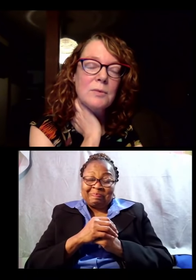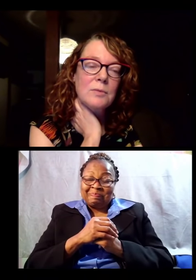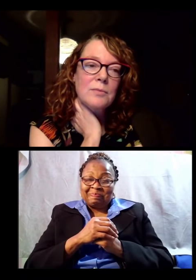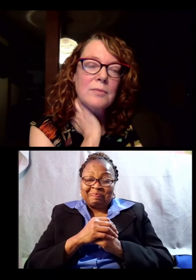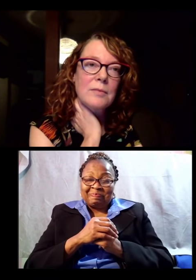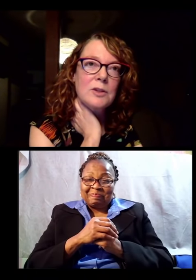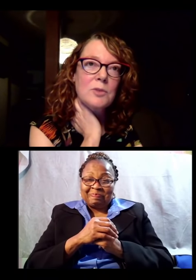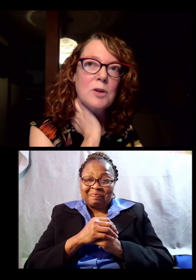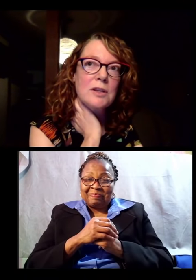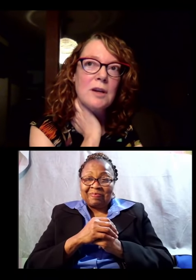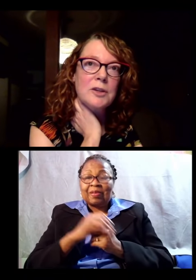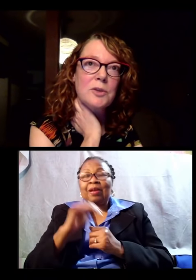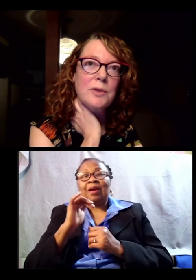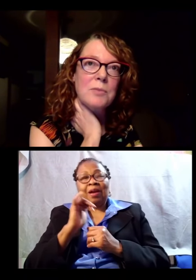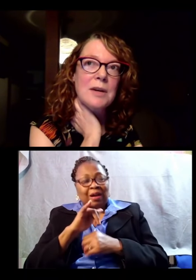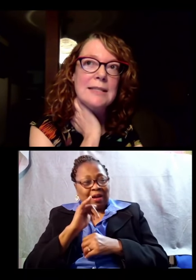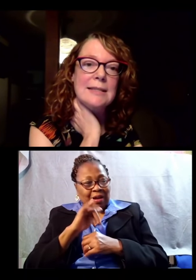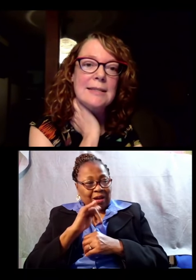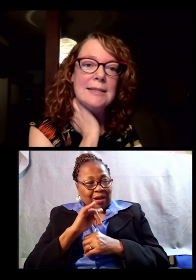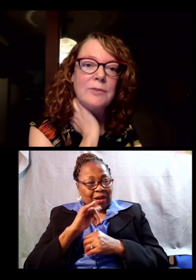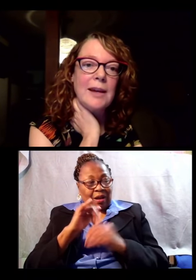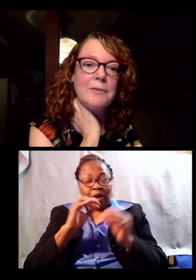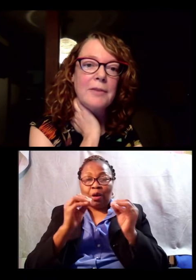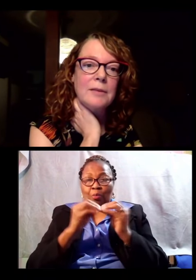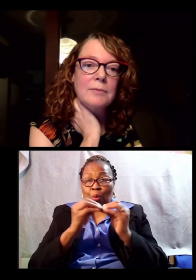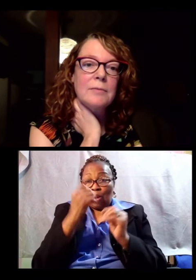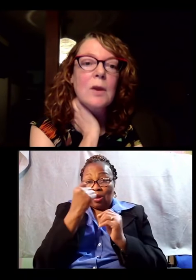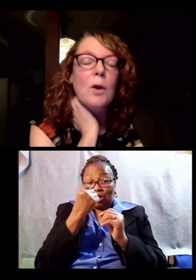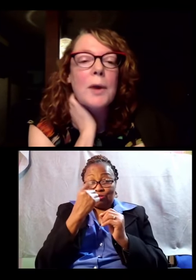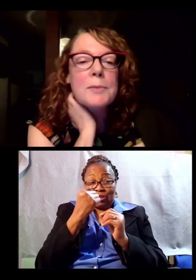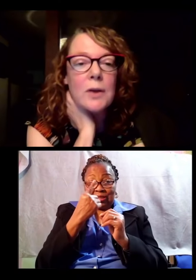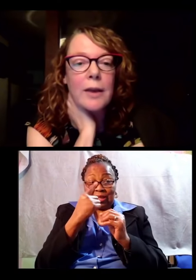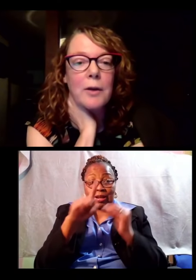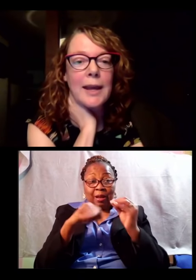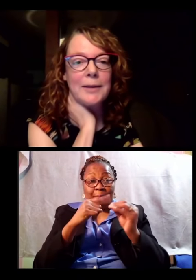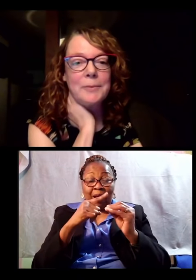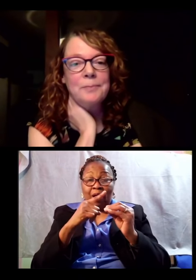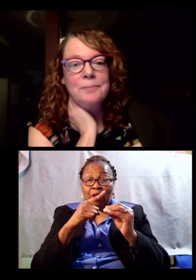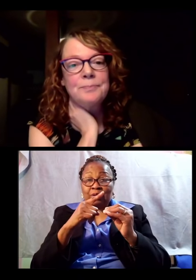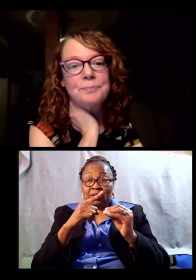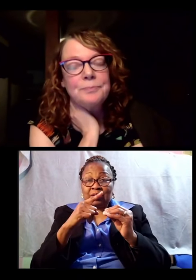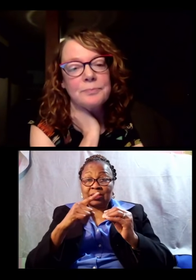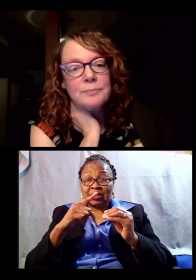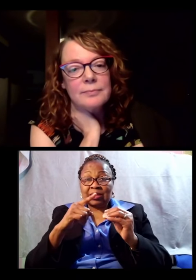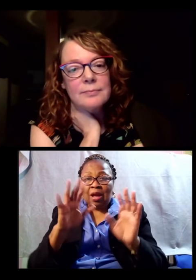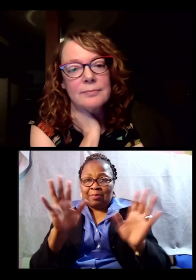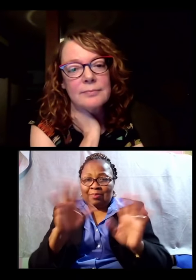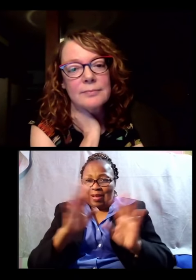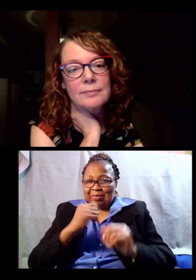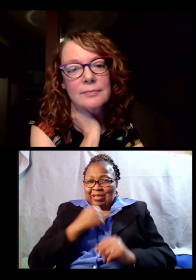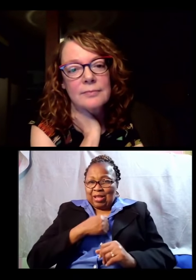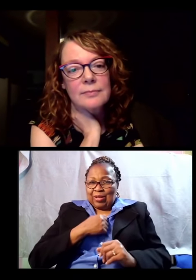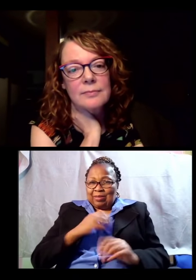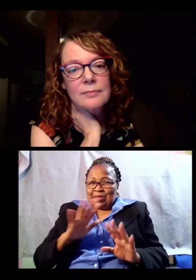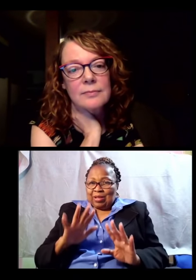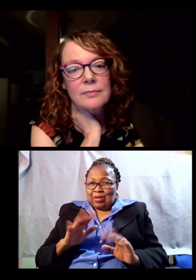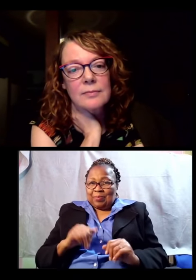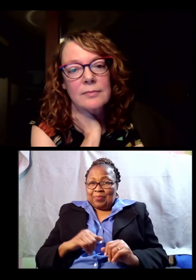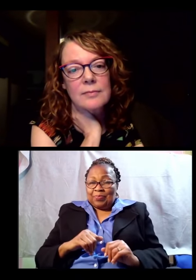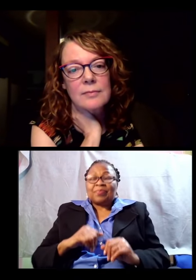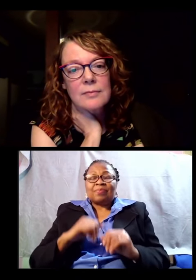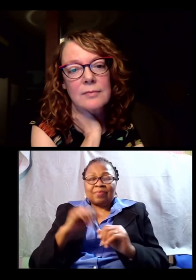Yeah. So much more in touch with the processes of life than, oh, I'm sorry, go ahead. Yes. Some kids that